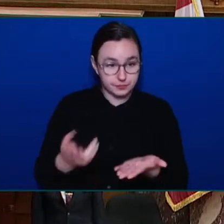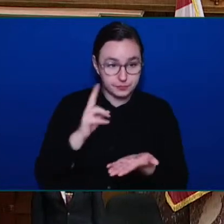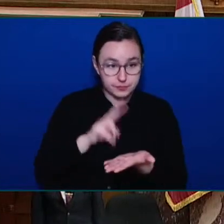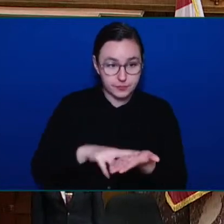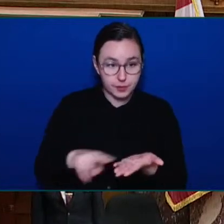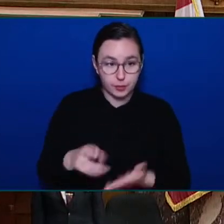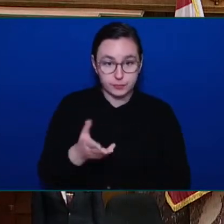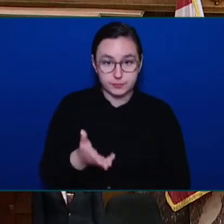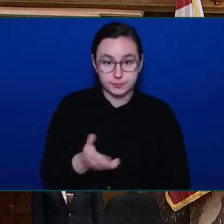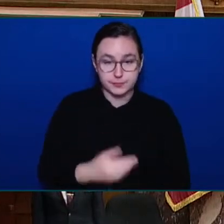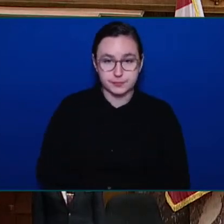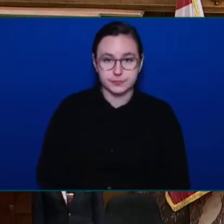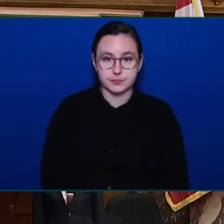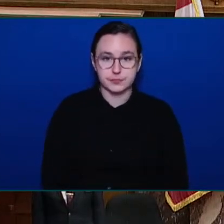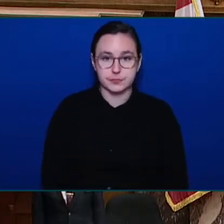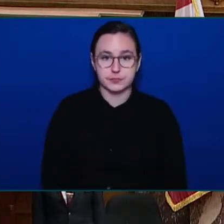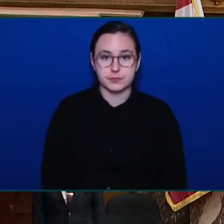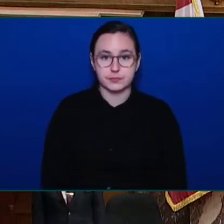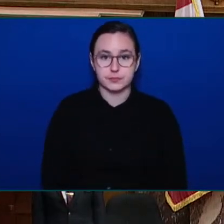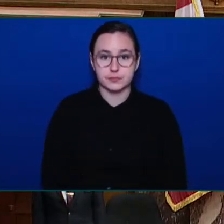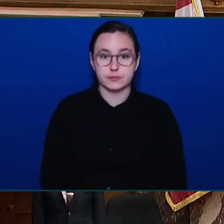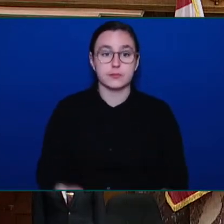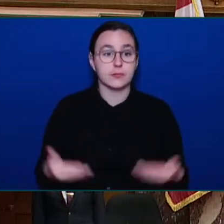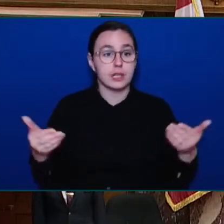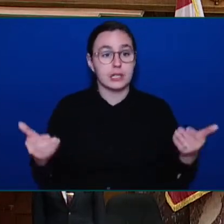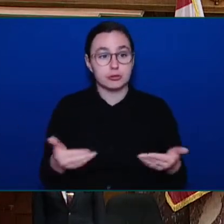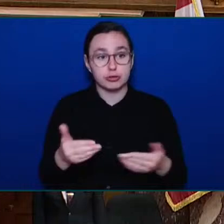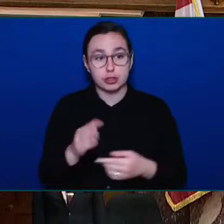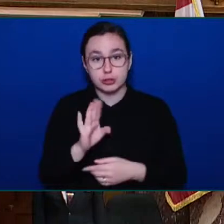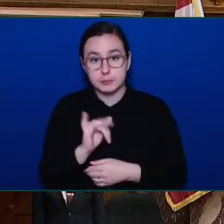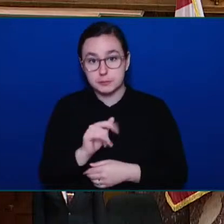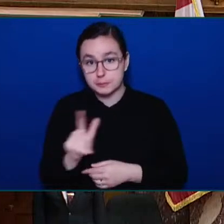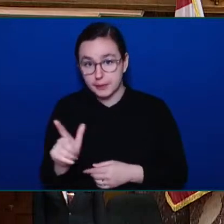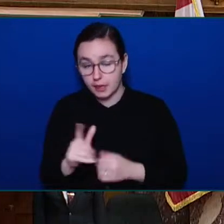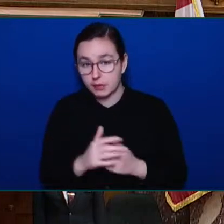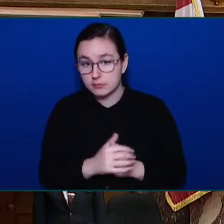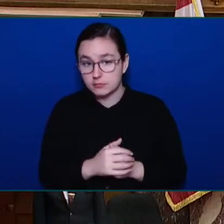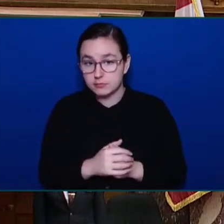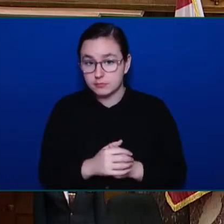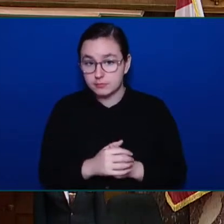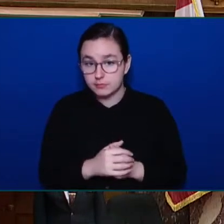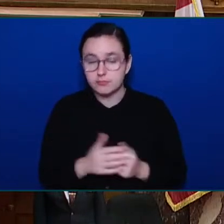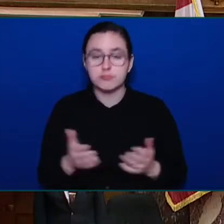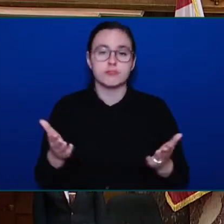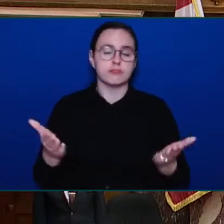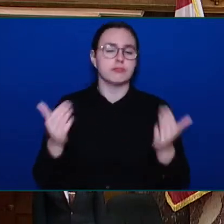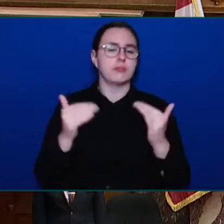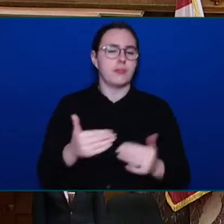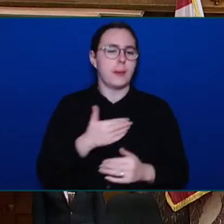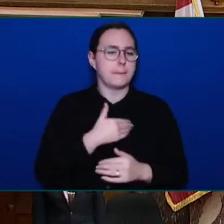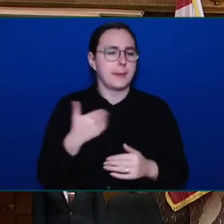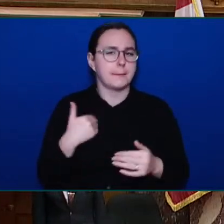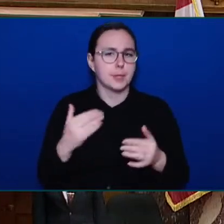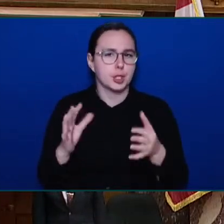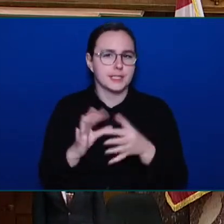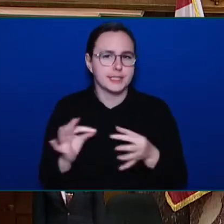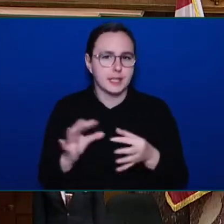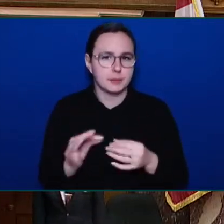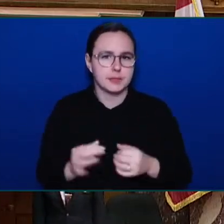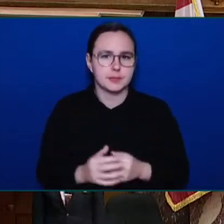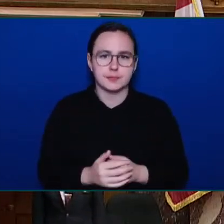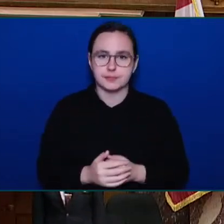Introduction of bills. Statements by members. Member for Surrey South. Thank you, Mr.